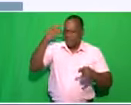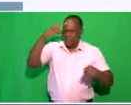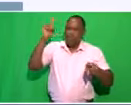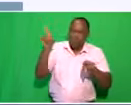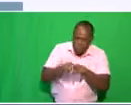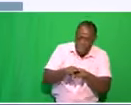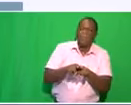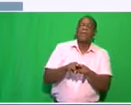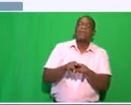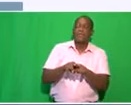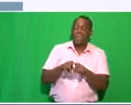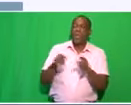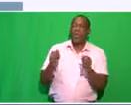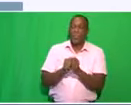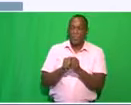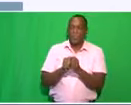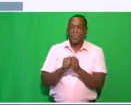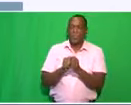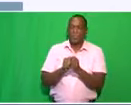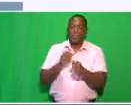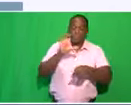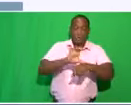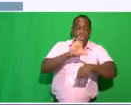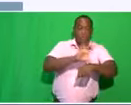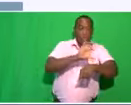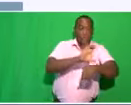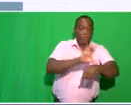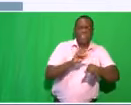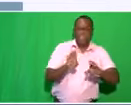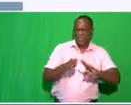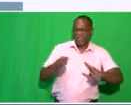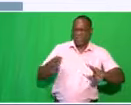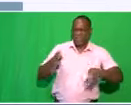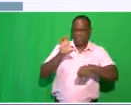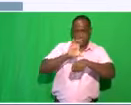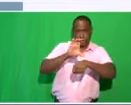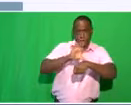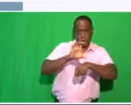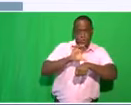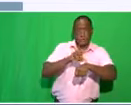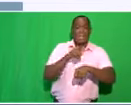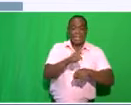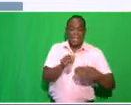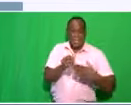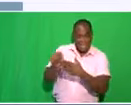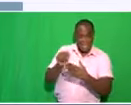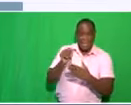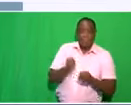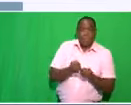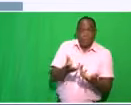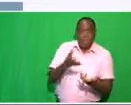with the then churches who administered education,